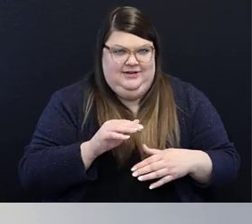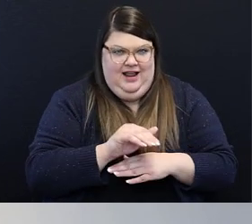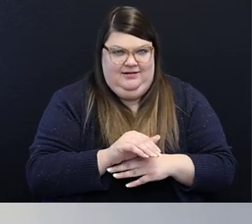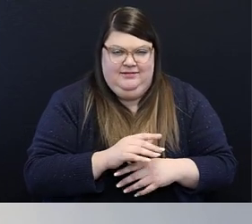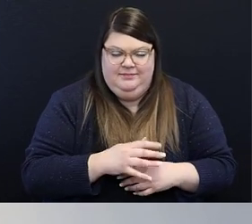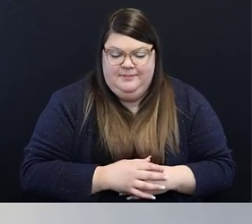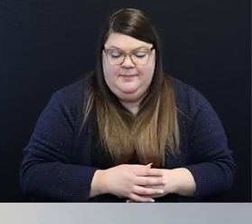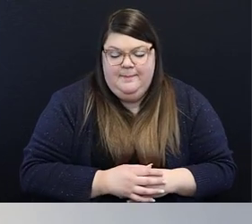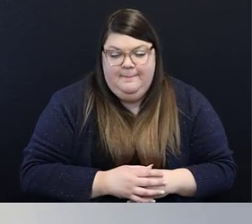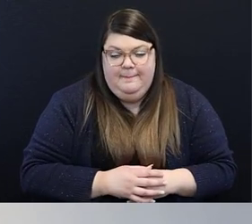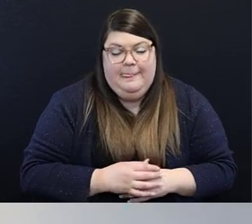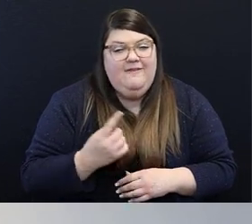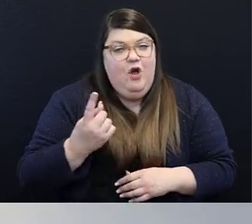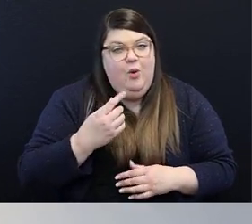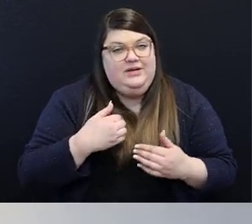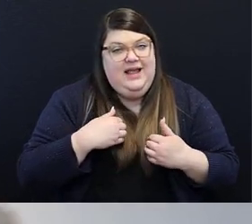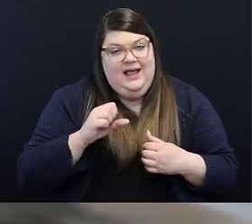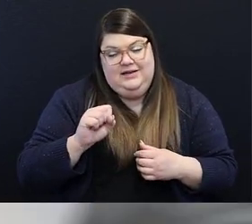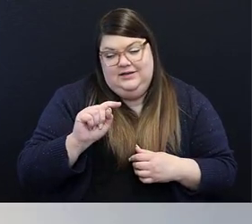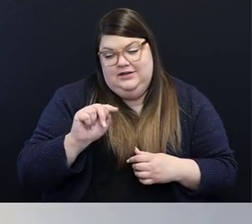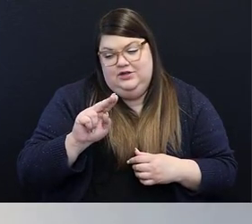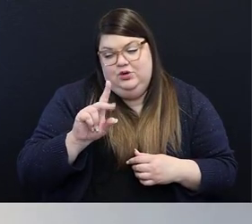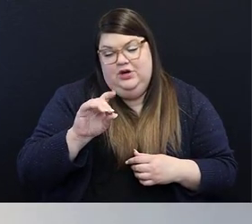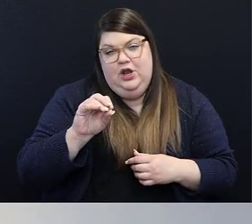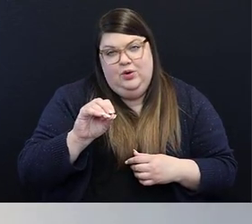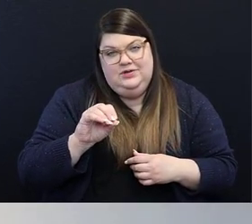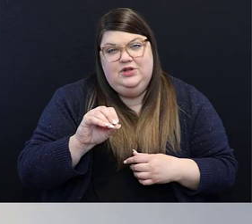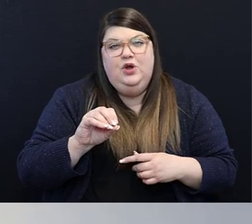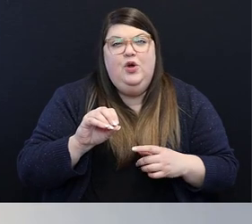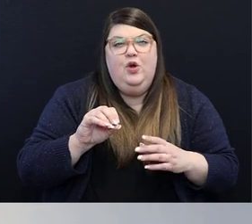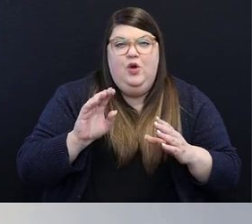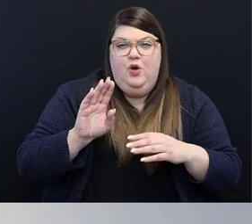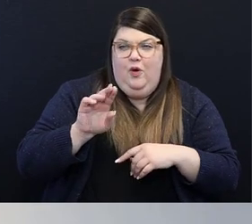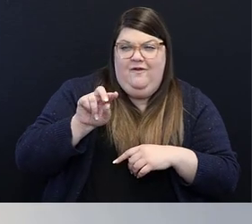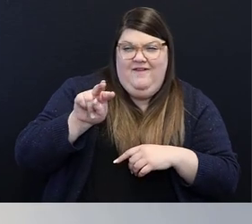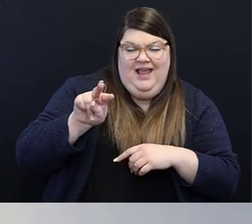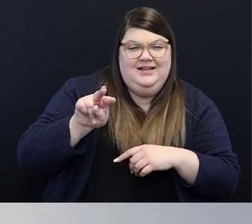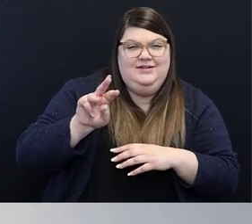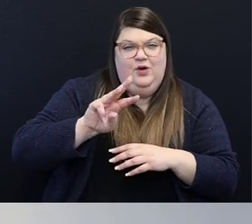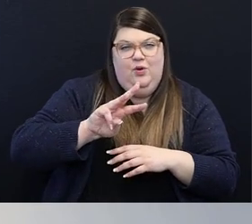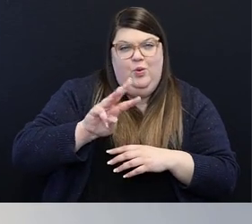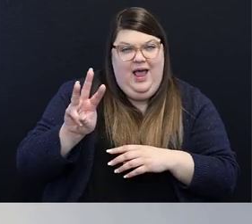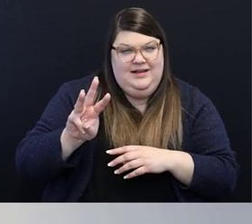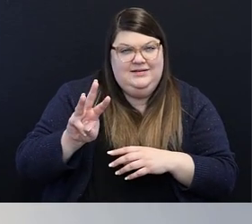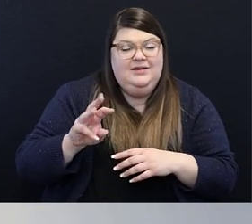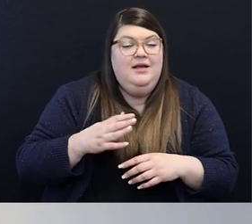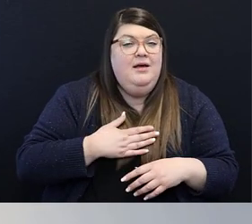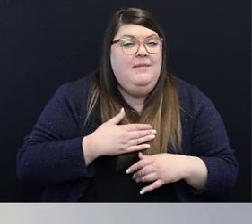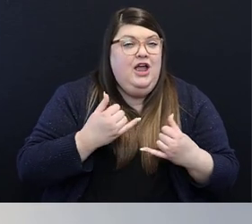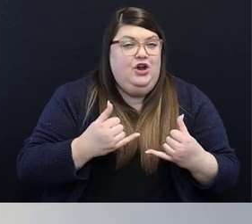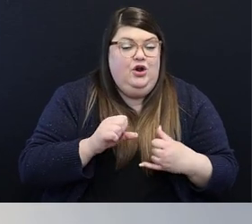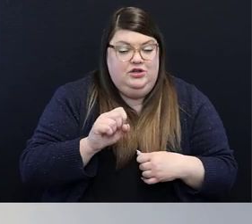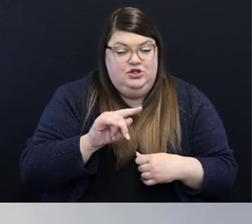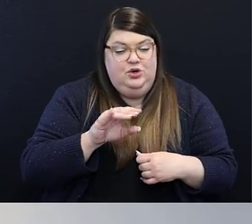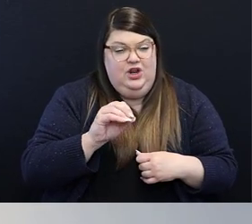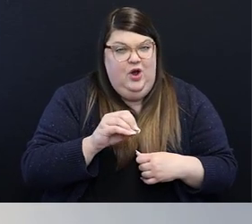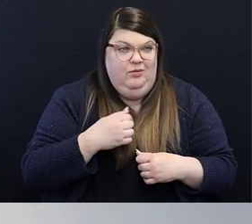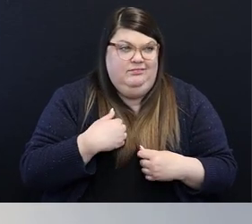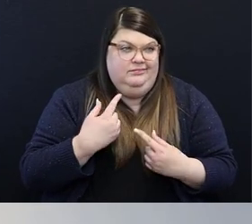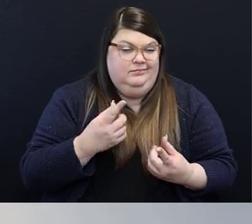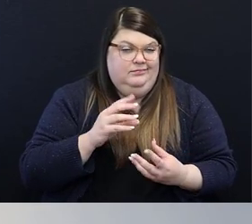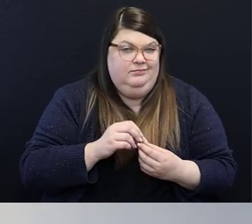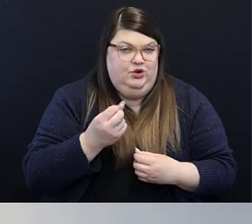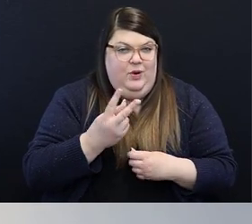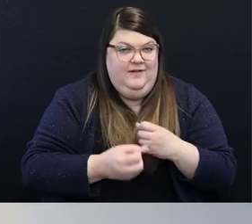had studios here that are like Western facing, or my current studio, which I've been in for about 12 years, is all